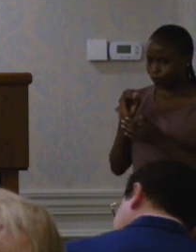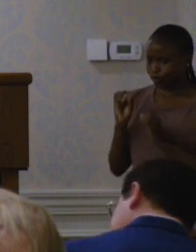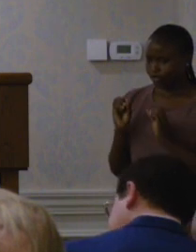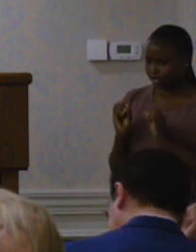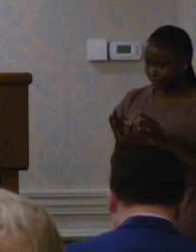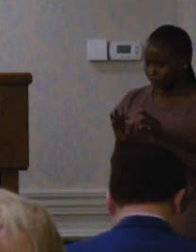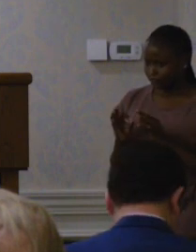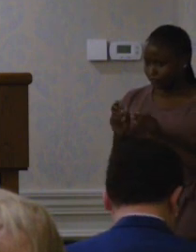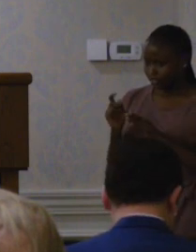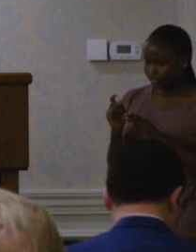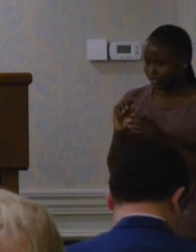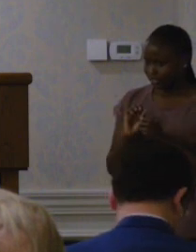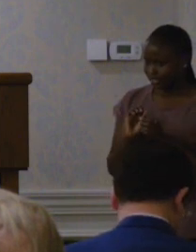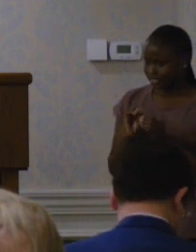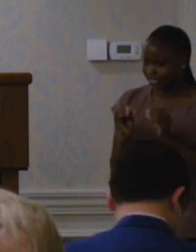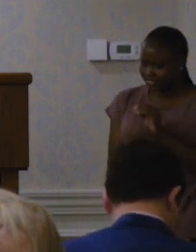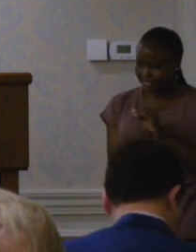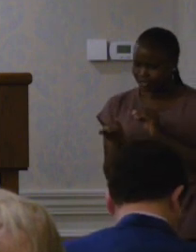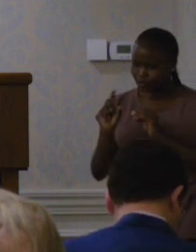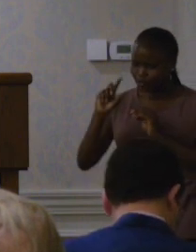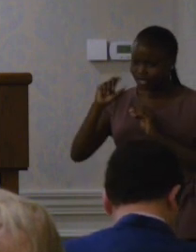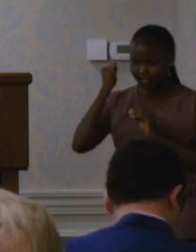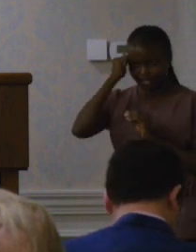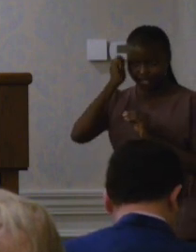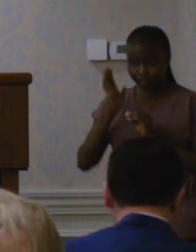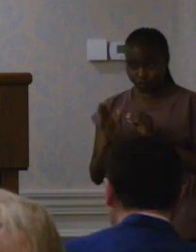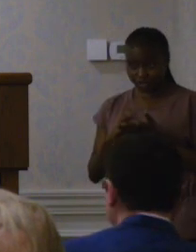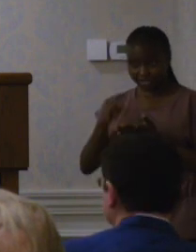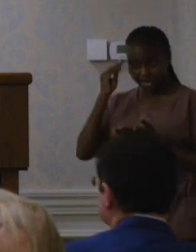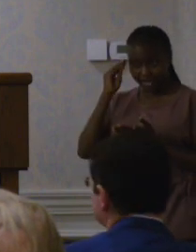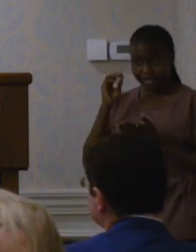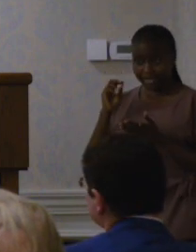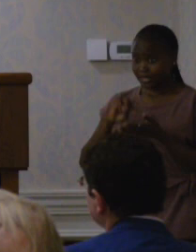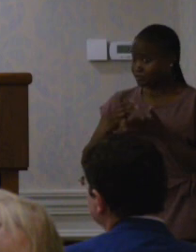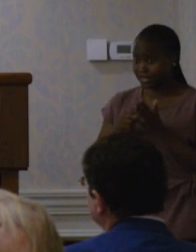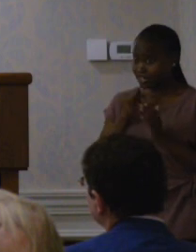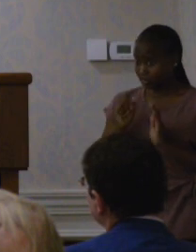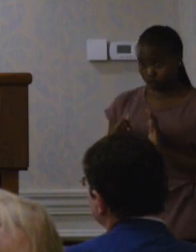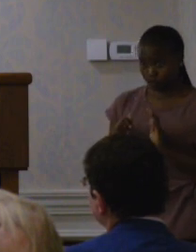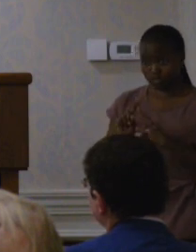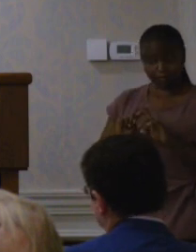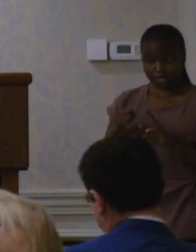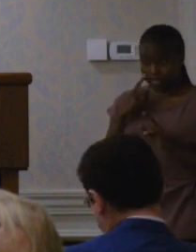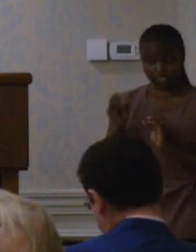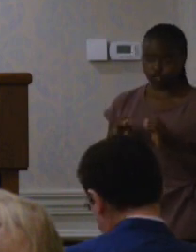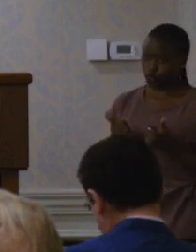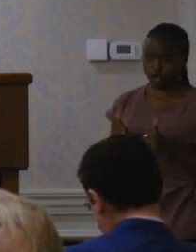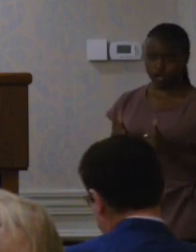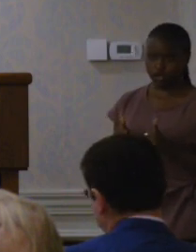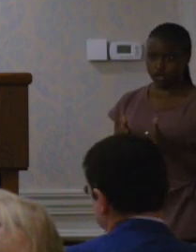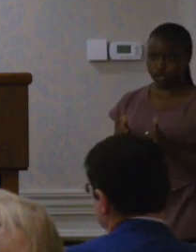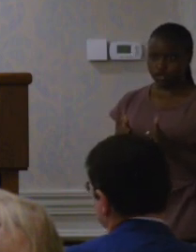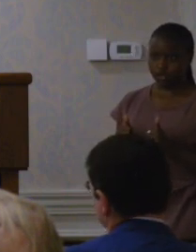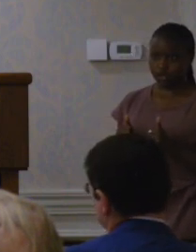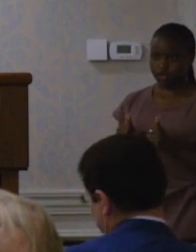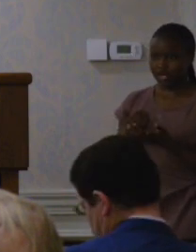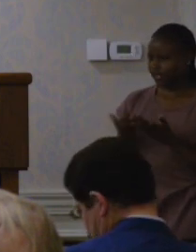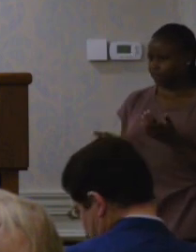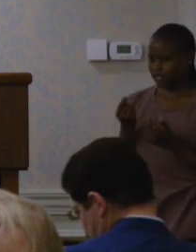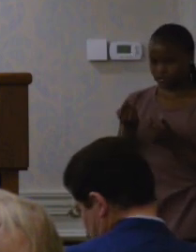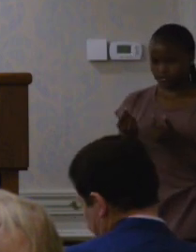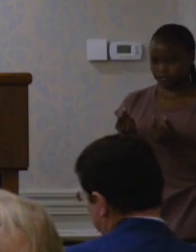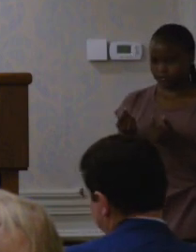they actually translate to gains in student learning. That doesn't mean that they don't, but I've just seen almost no evidence.